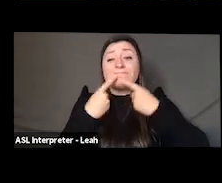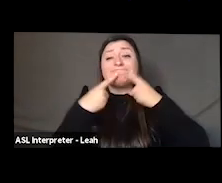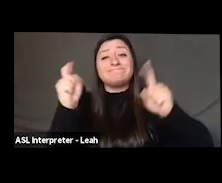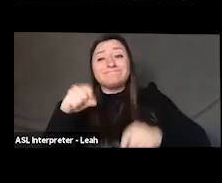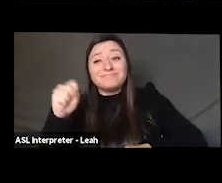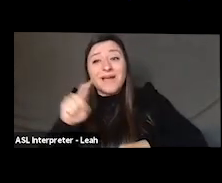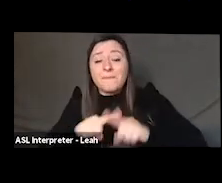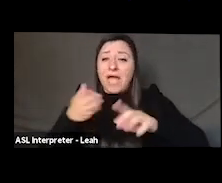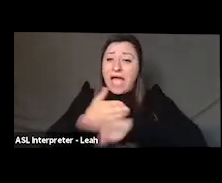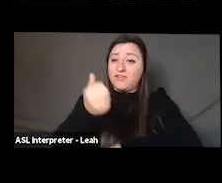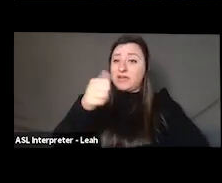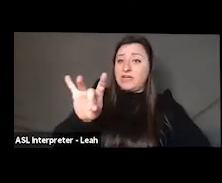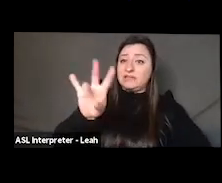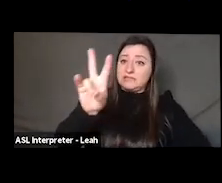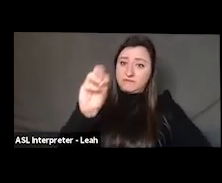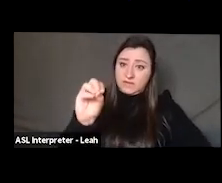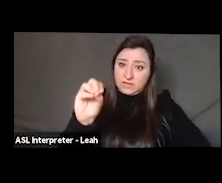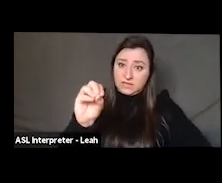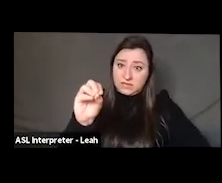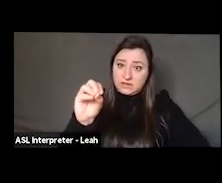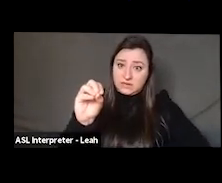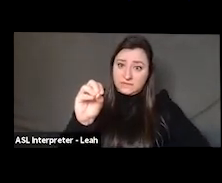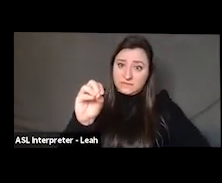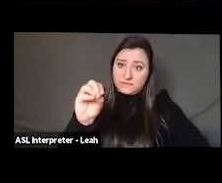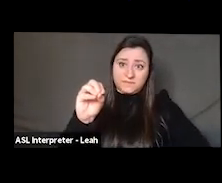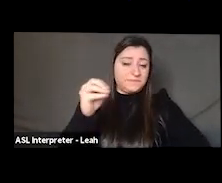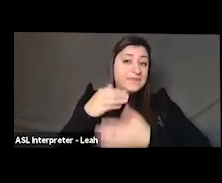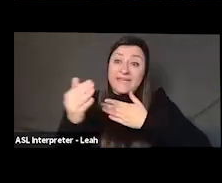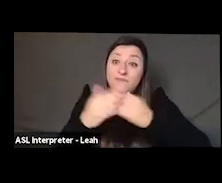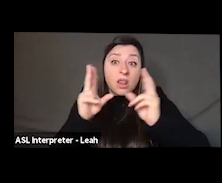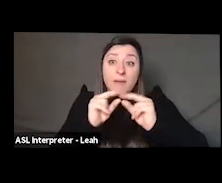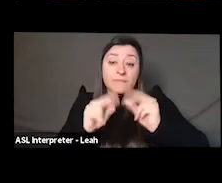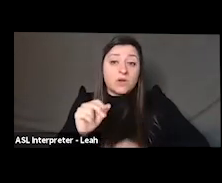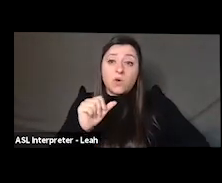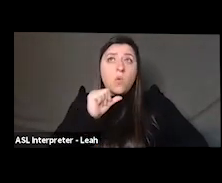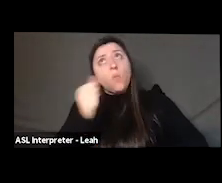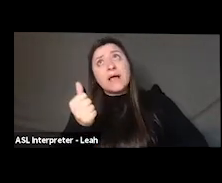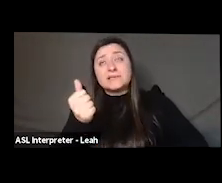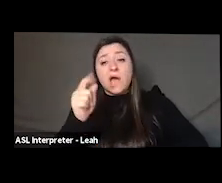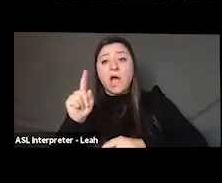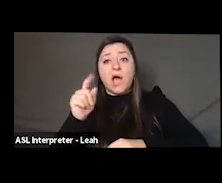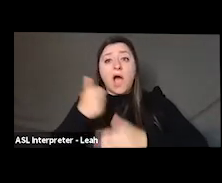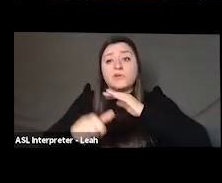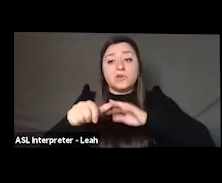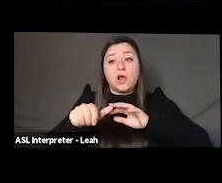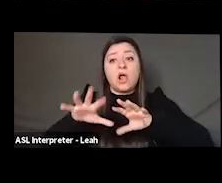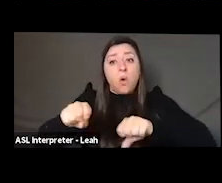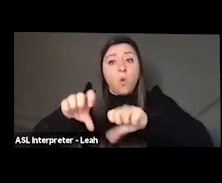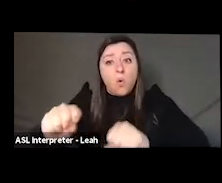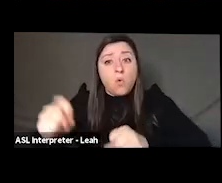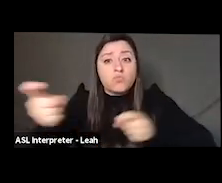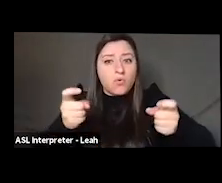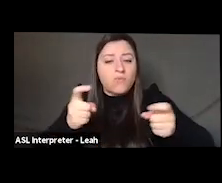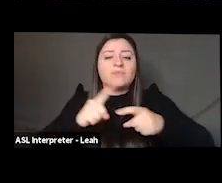after 1870, this new colonial, even though Lebanon wasn't under colonial rule, it was already part of the French